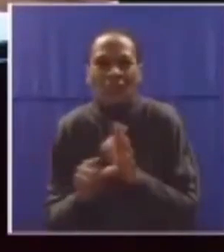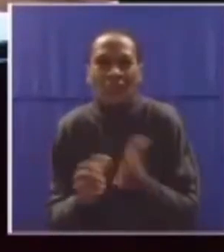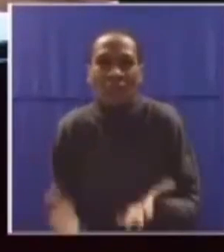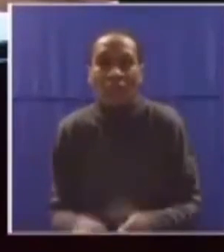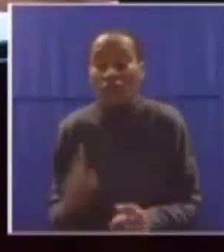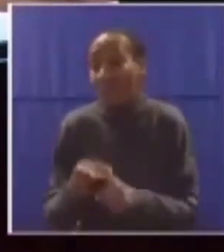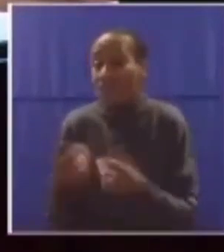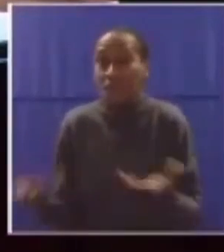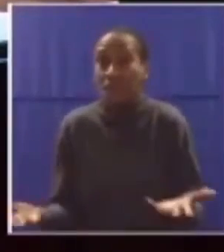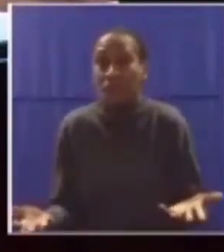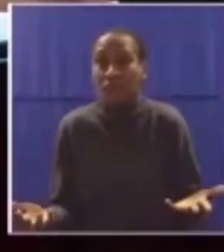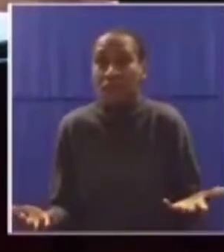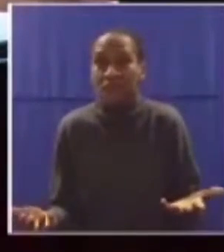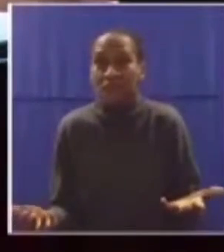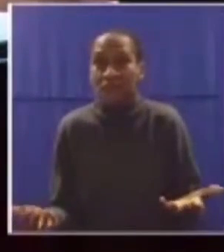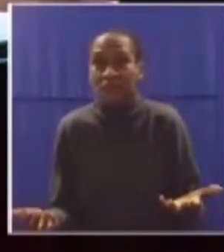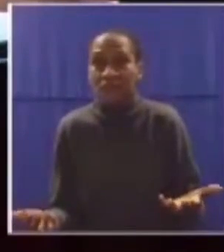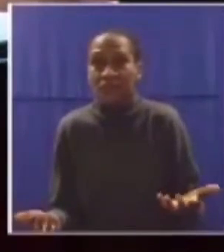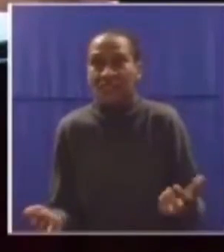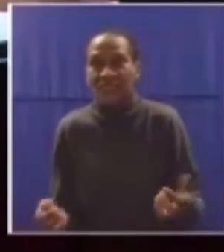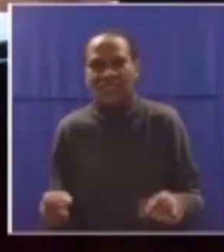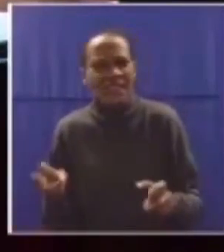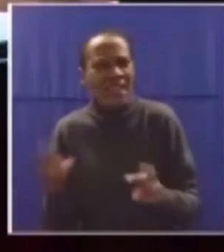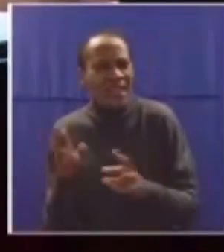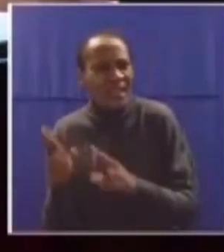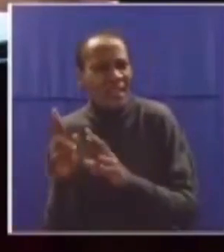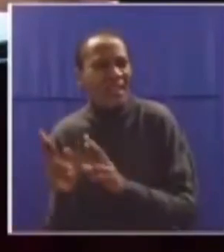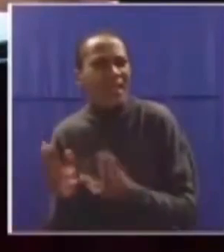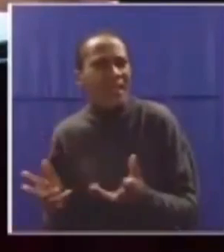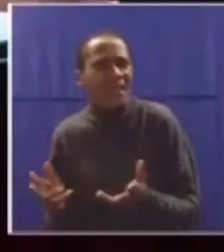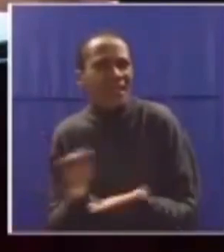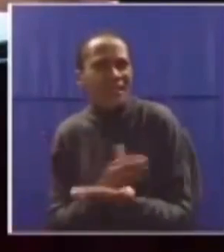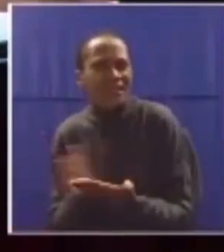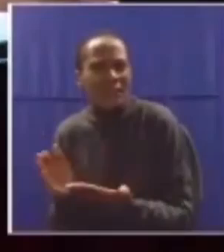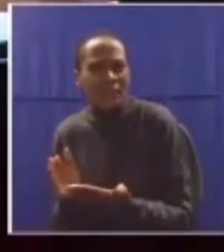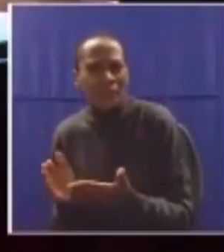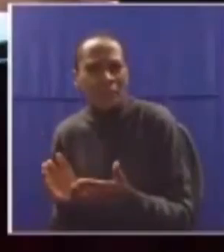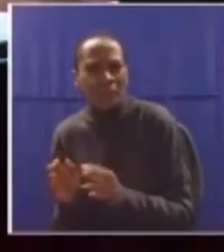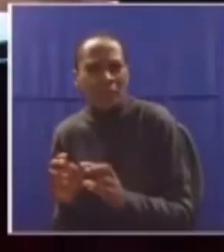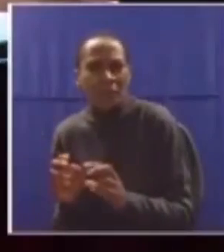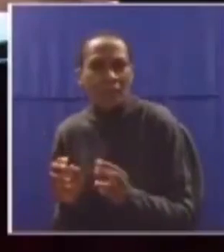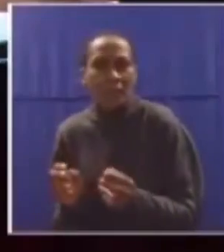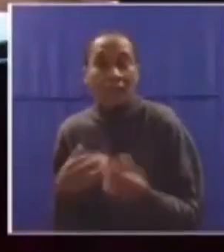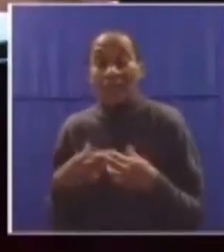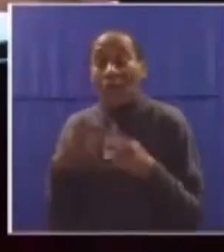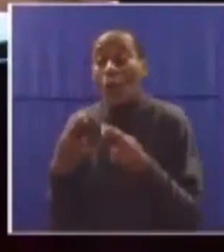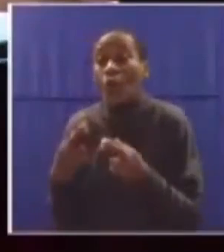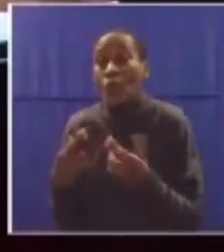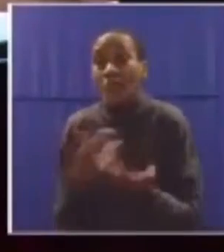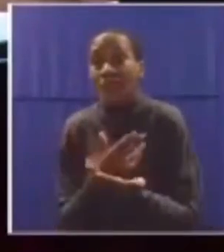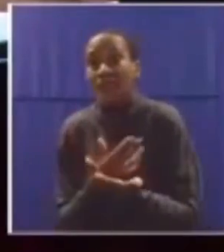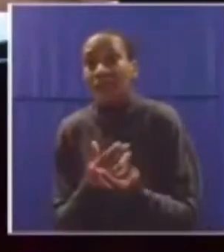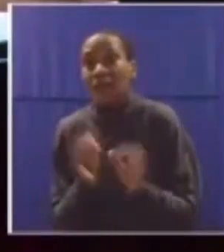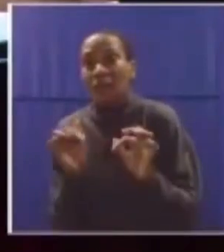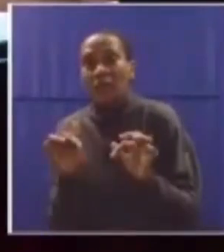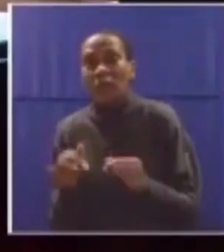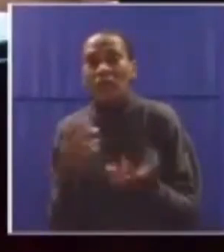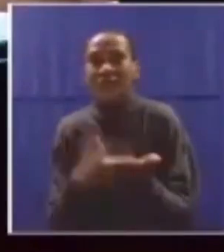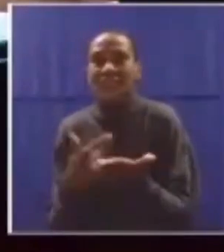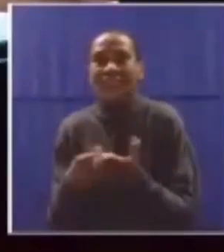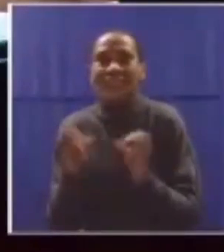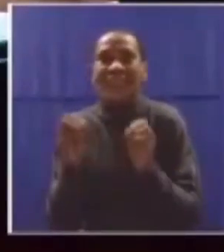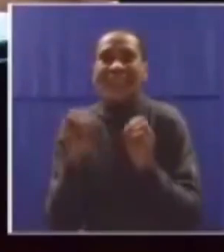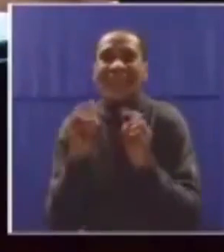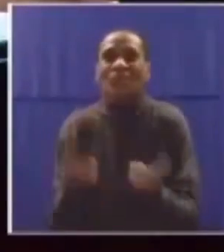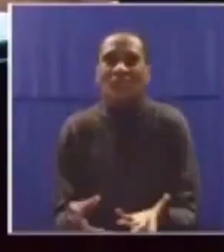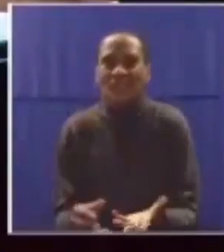For instance, I mean, there's been exciting reports on pills, and I thought as members or South Africans talking about education, we'll try to